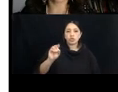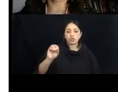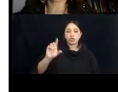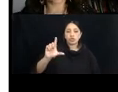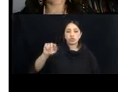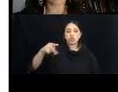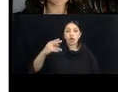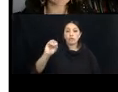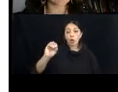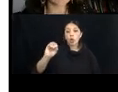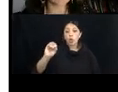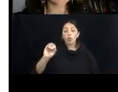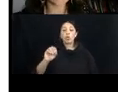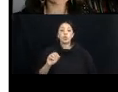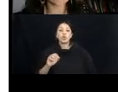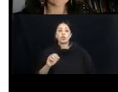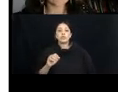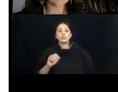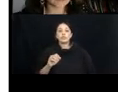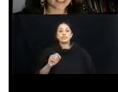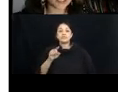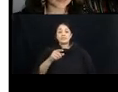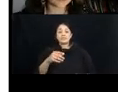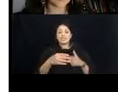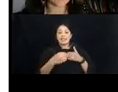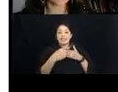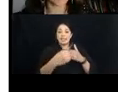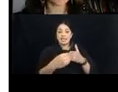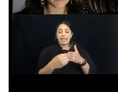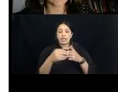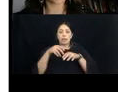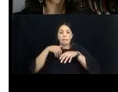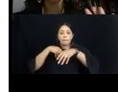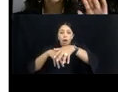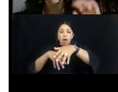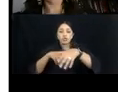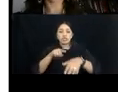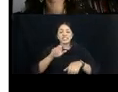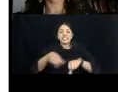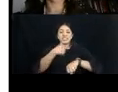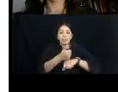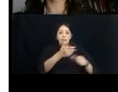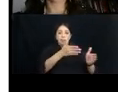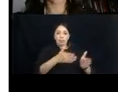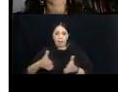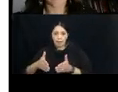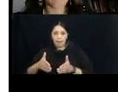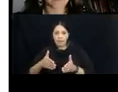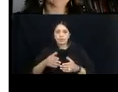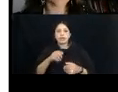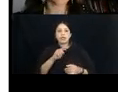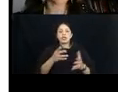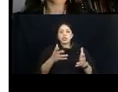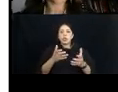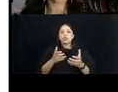Denver, the Crusade for Justice, that is leading a contingent, a plan, calling on the issues that are